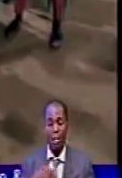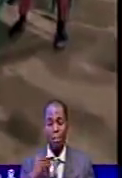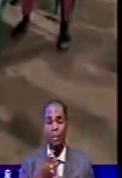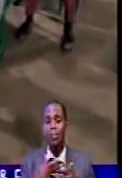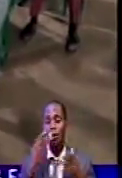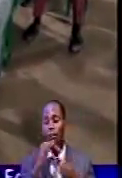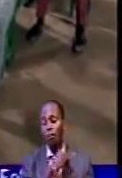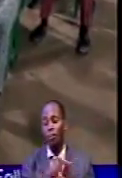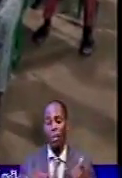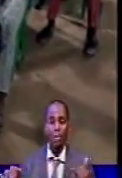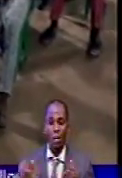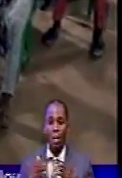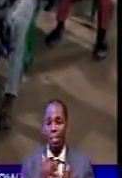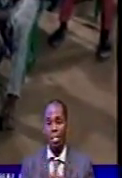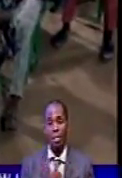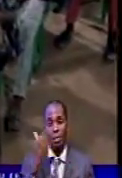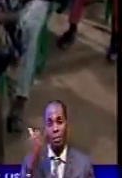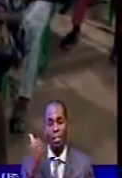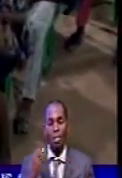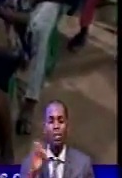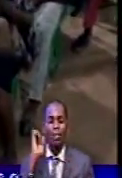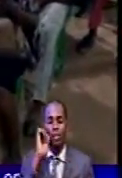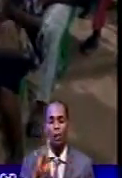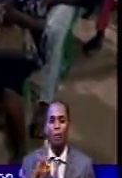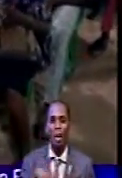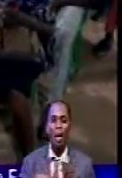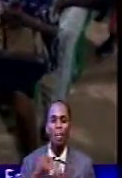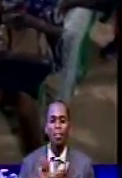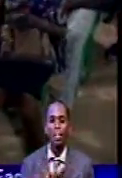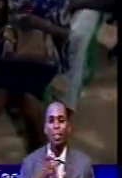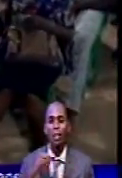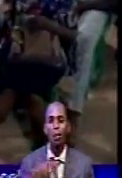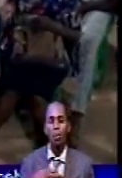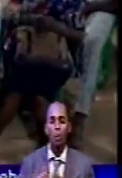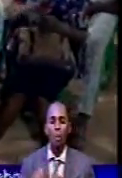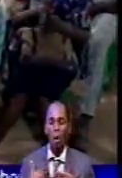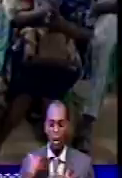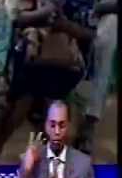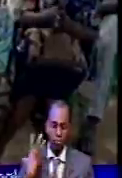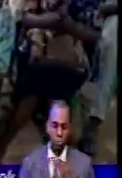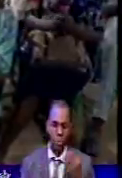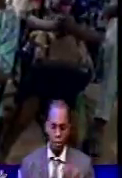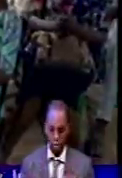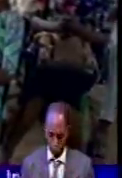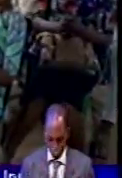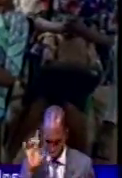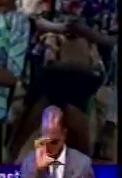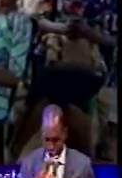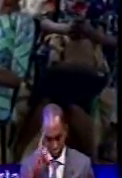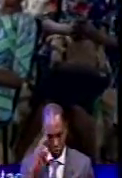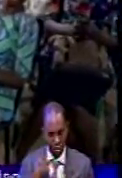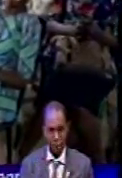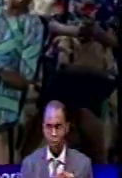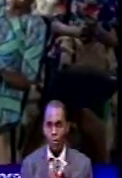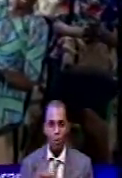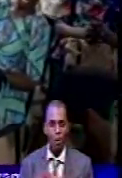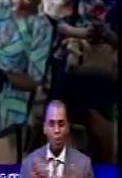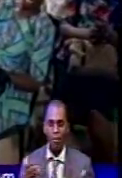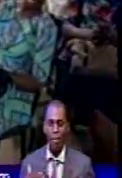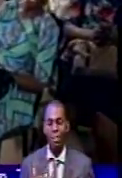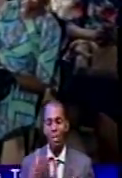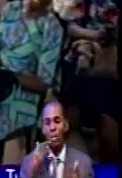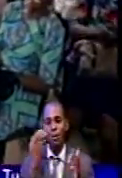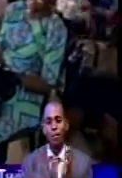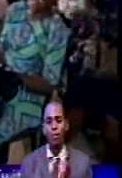fatal accident and claimed several lives in the year 2015. And since then, she has been on